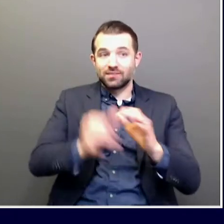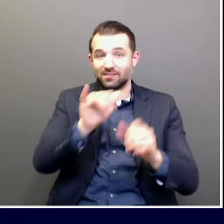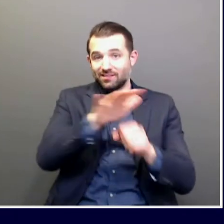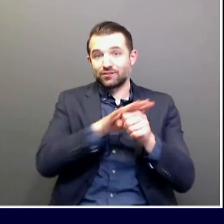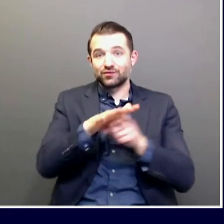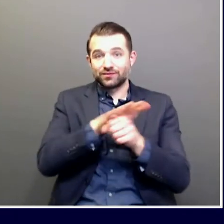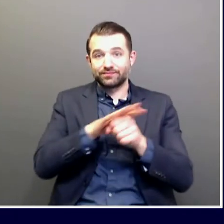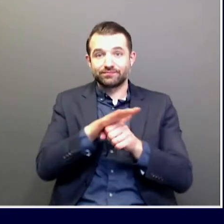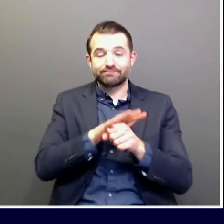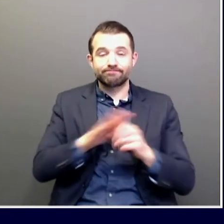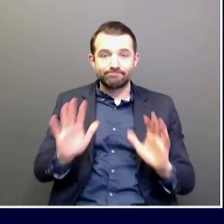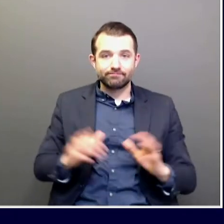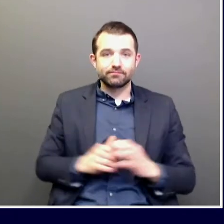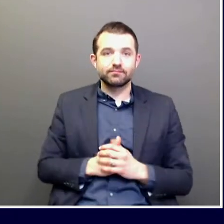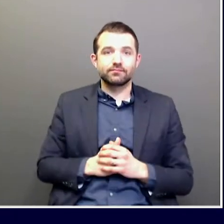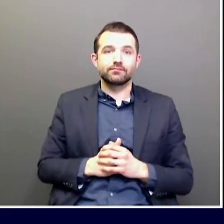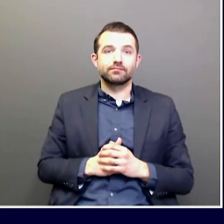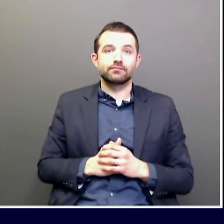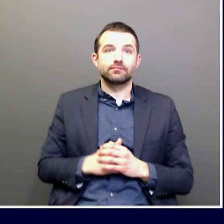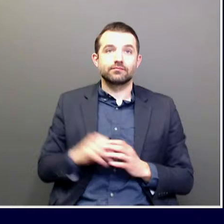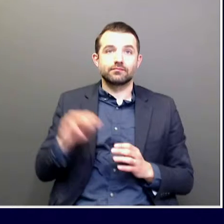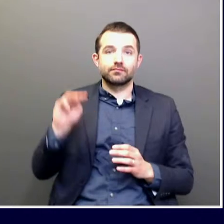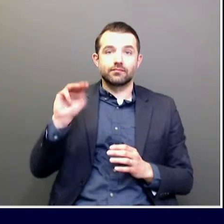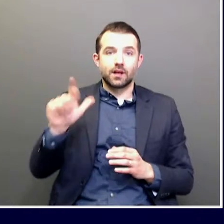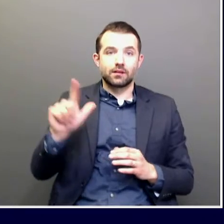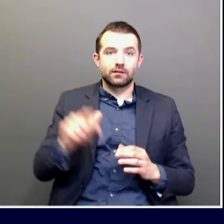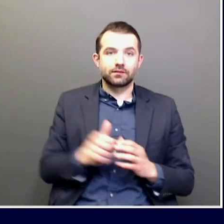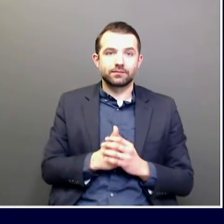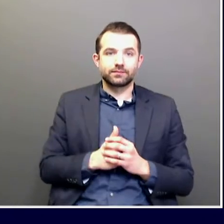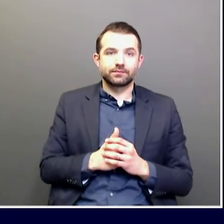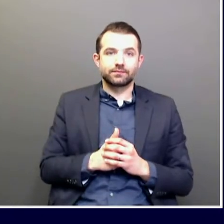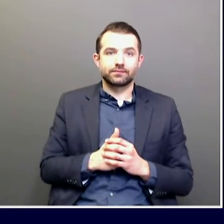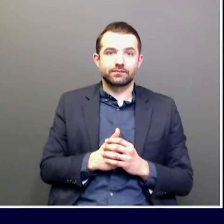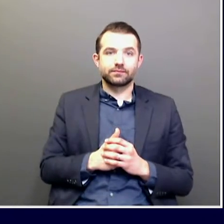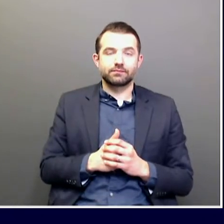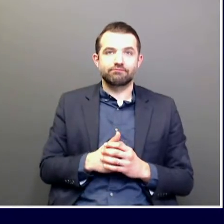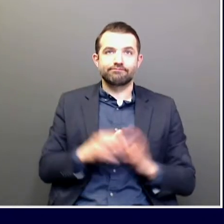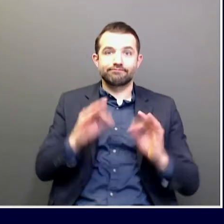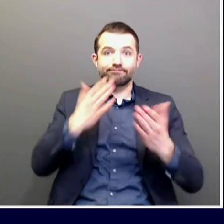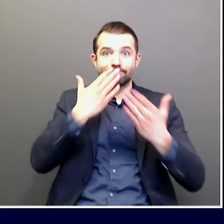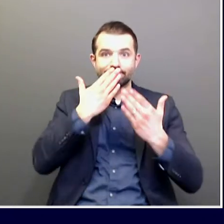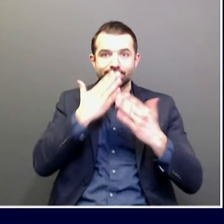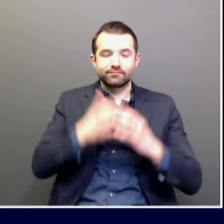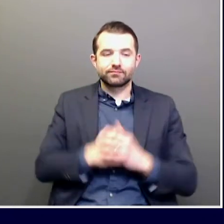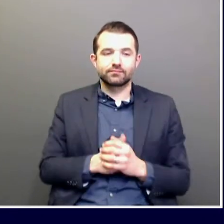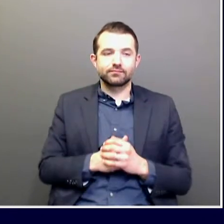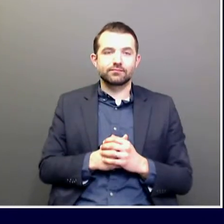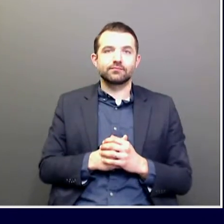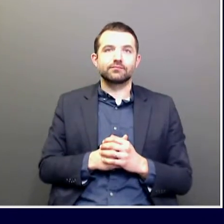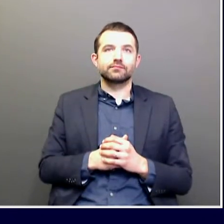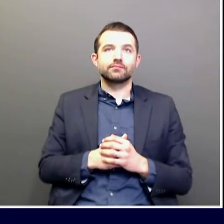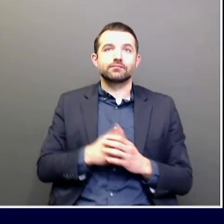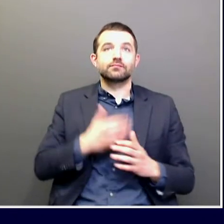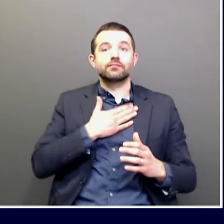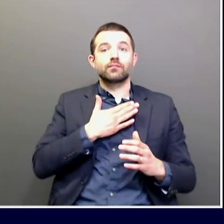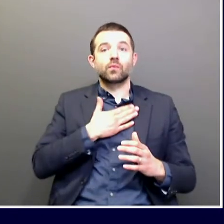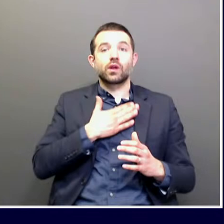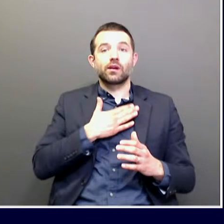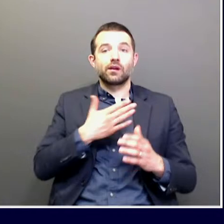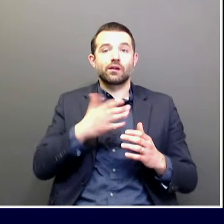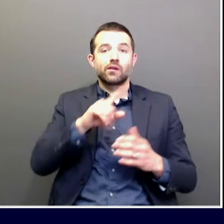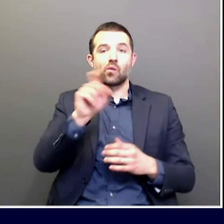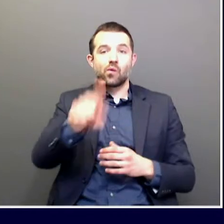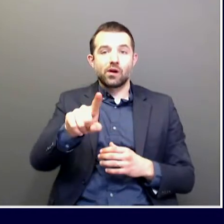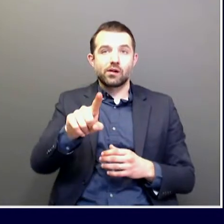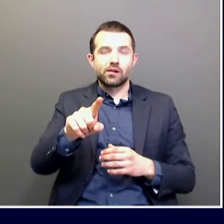rolling back those mask mandates in schools. I know that you said that you're having these conversations with districts and plan on